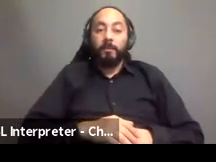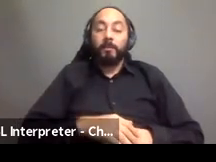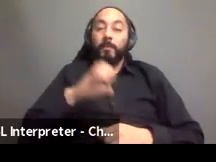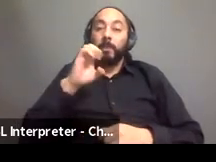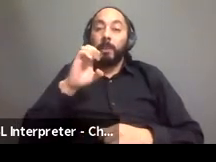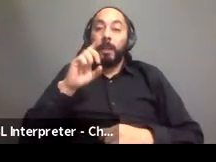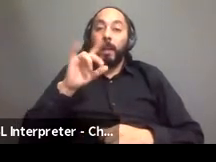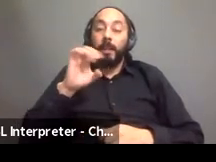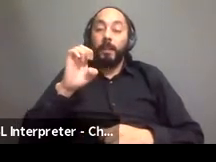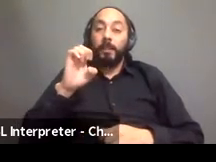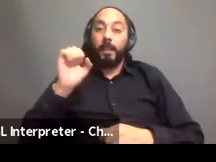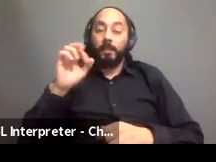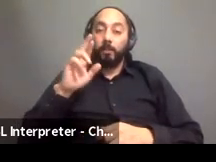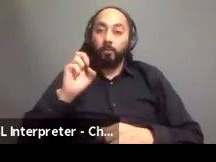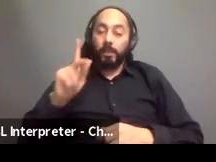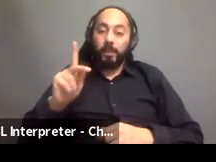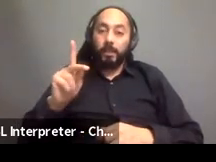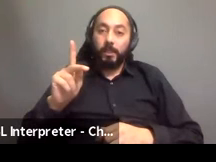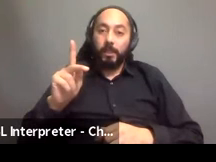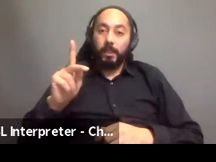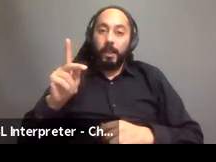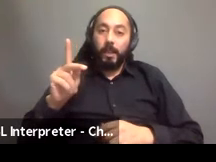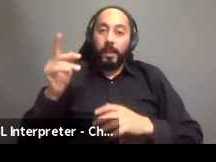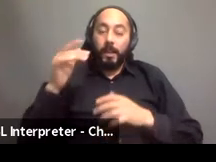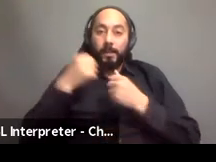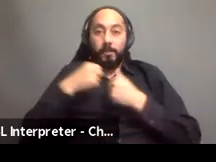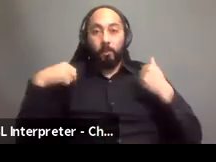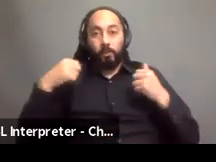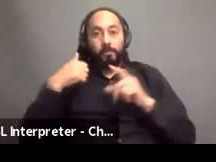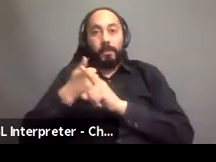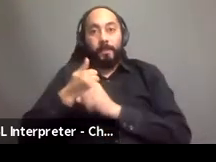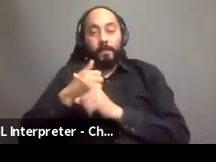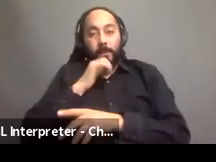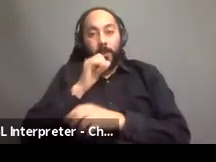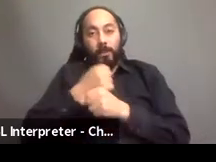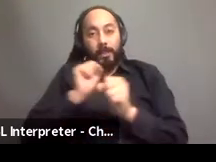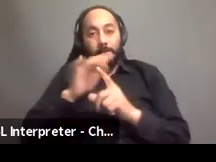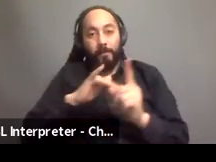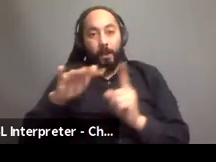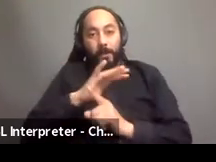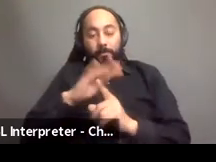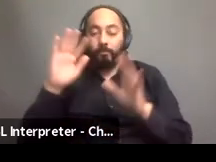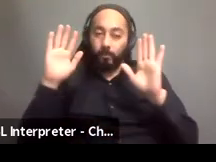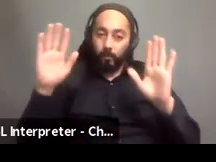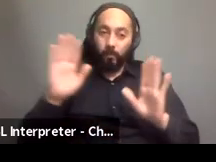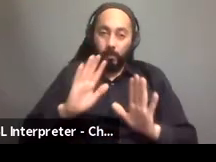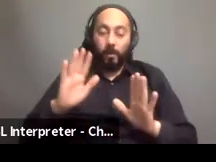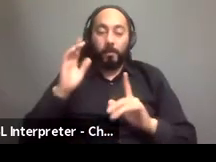risk of exposing themselves in unsafe environment. Great points, great points.